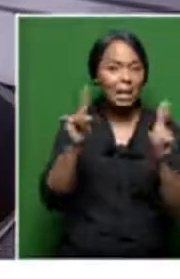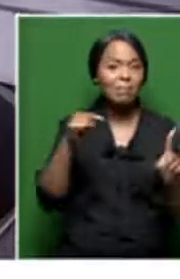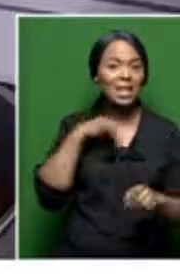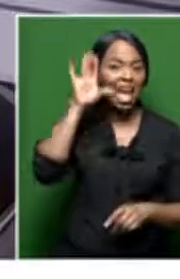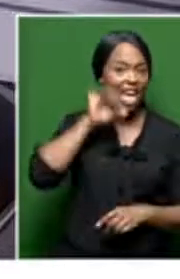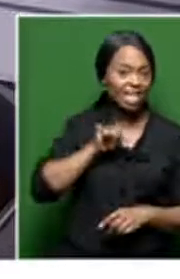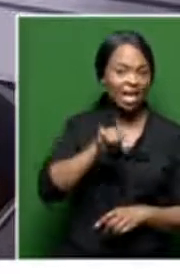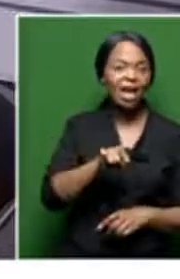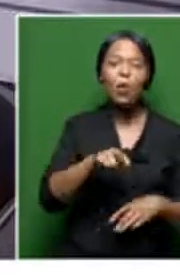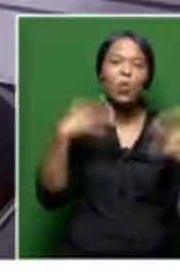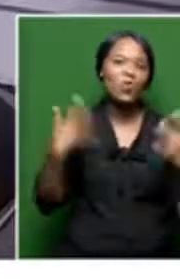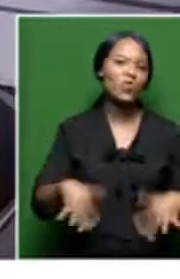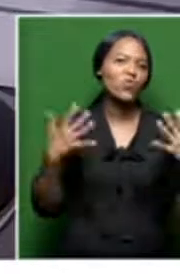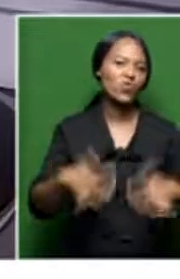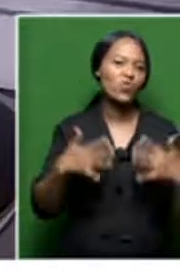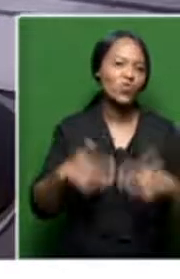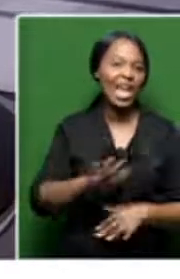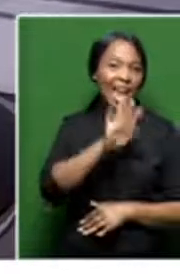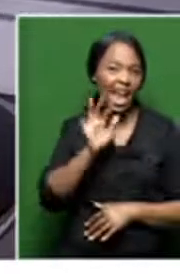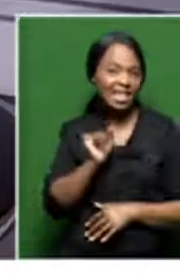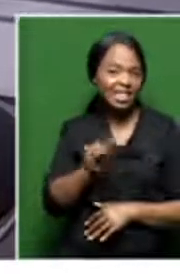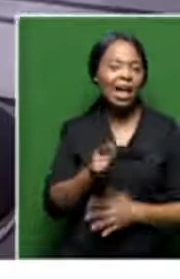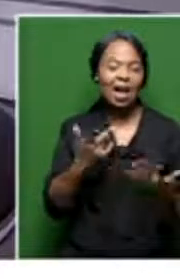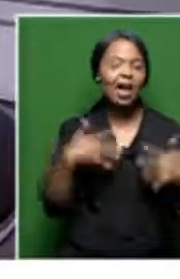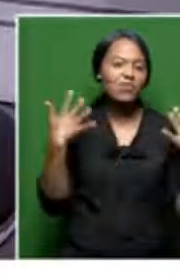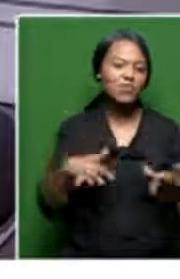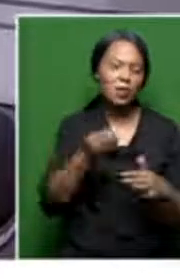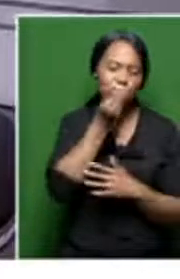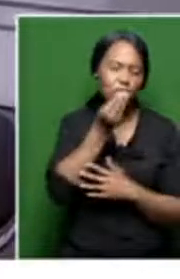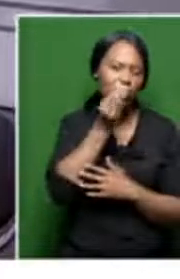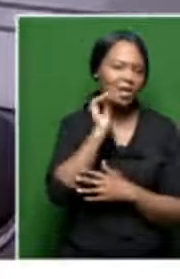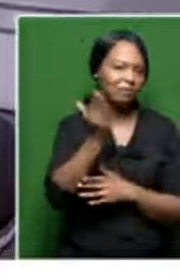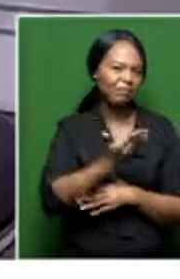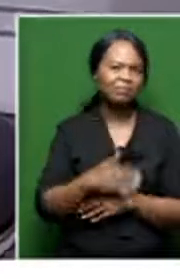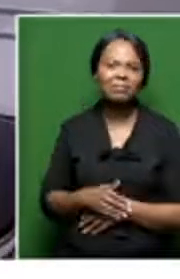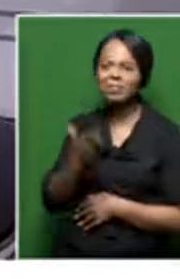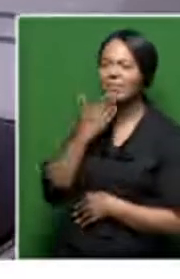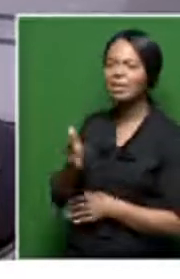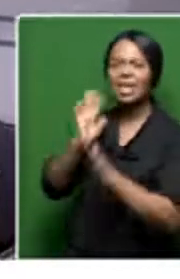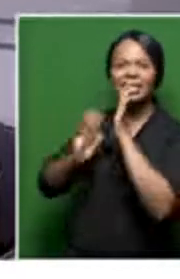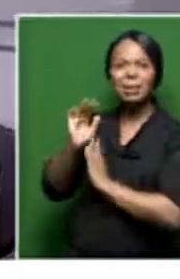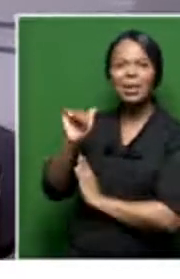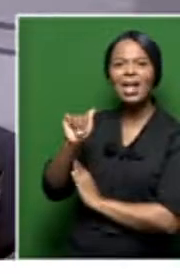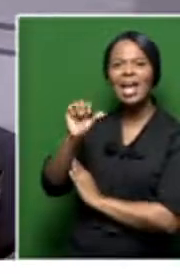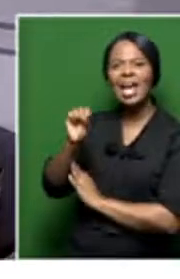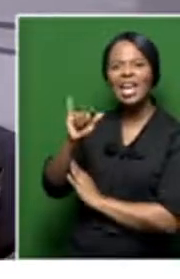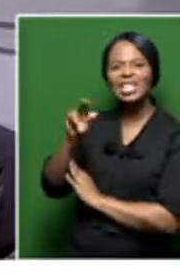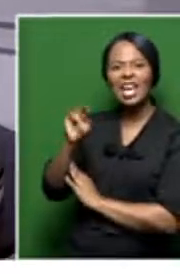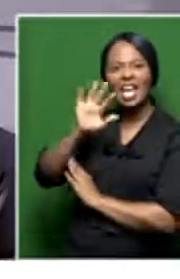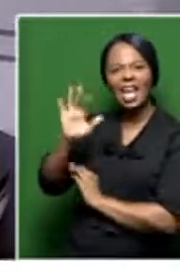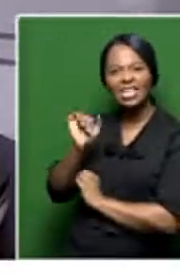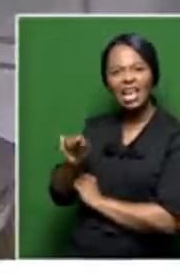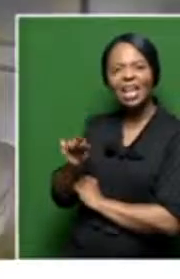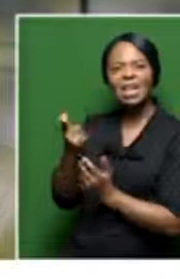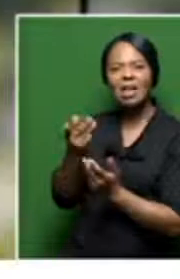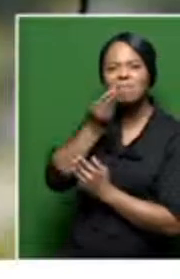The flavors that you get with Asian dishes is simply incredible. Give us an example of an Asian dish that is really close to your heart. Close to my heart, I would